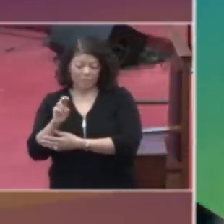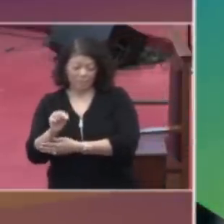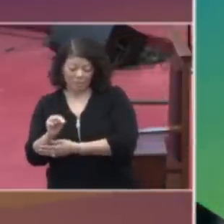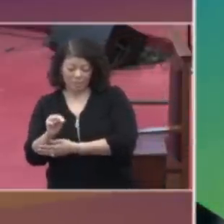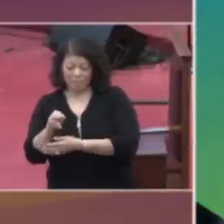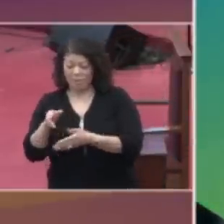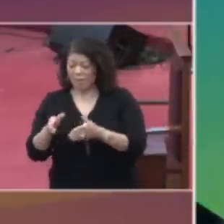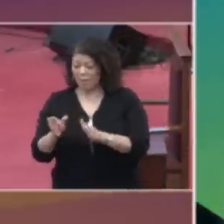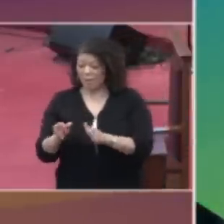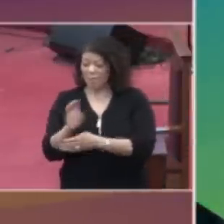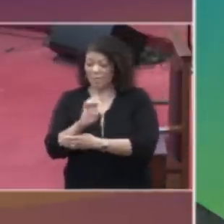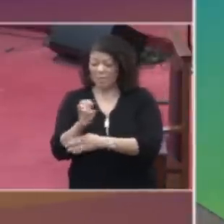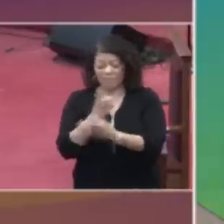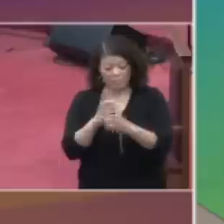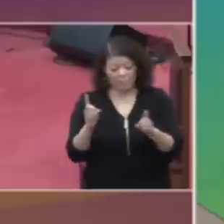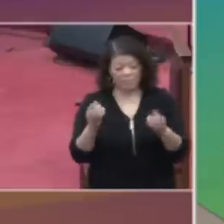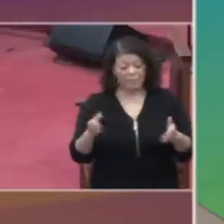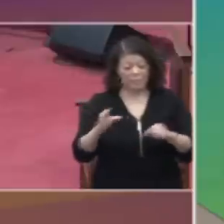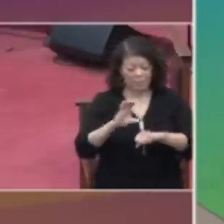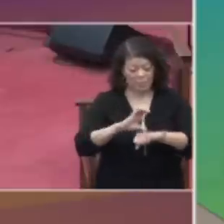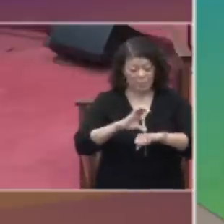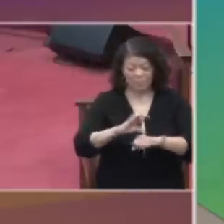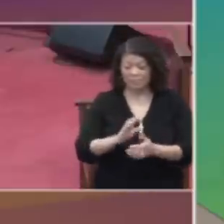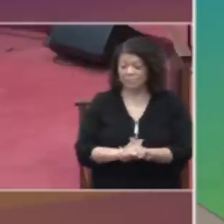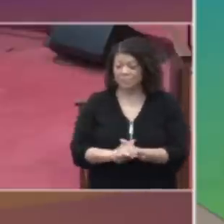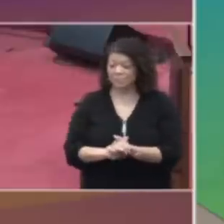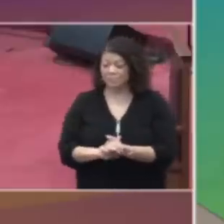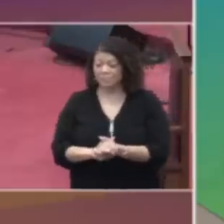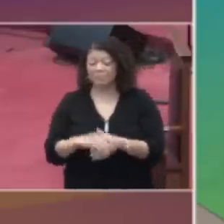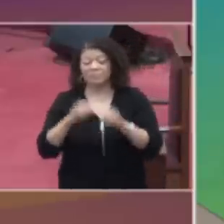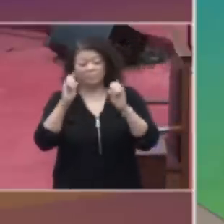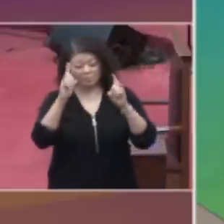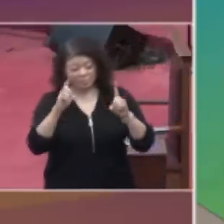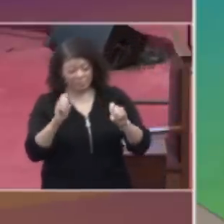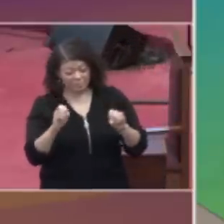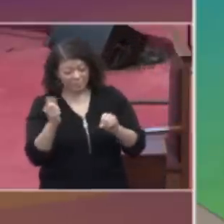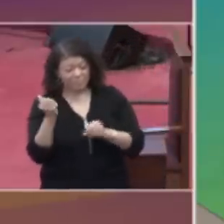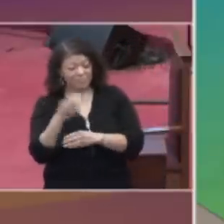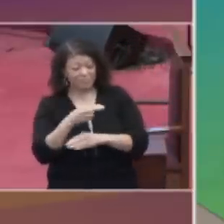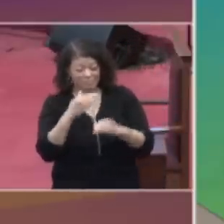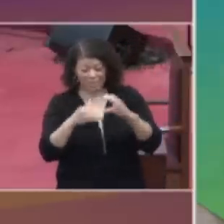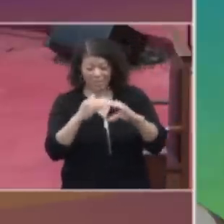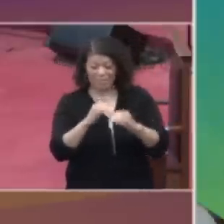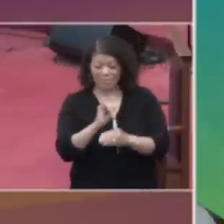Liberty, inside the main sanctuary. If you have any questions, send an email to